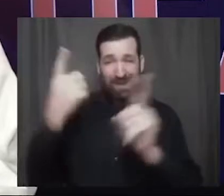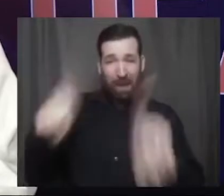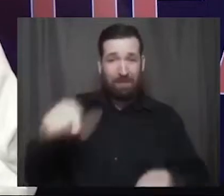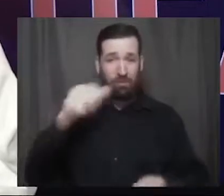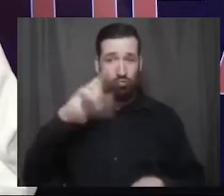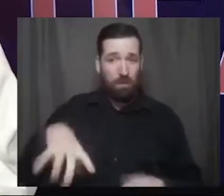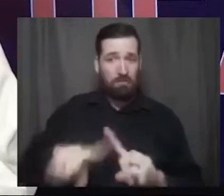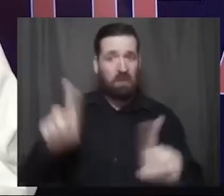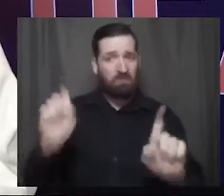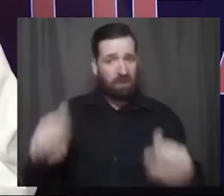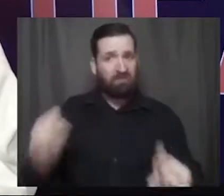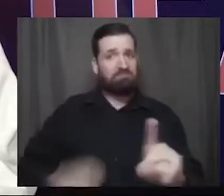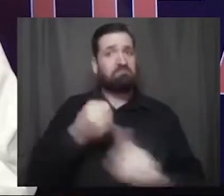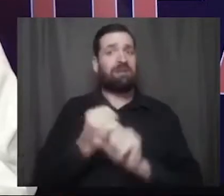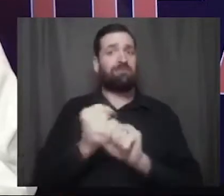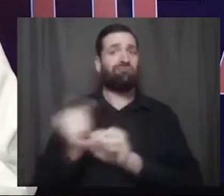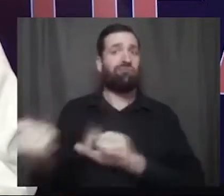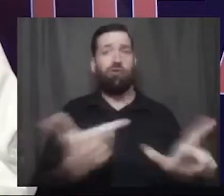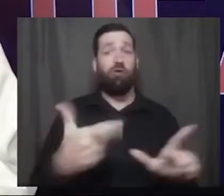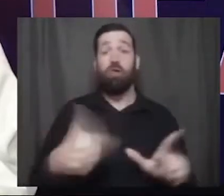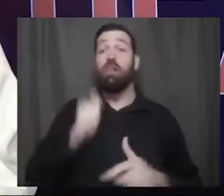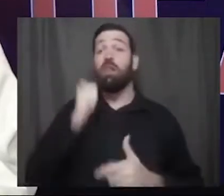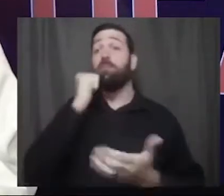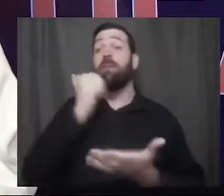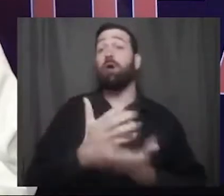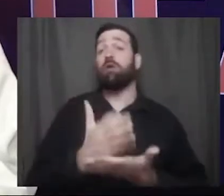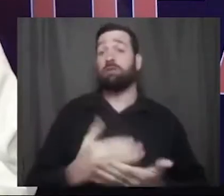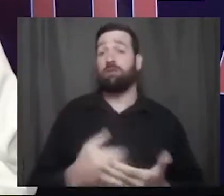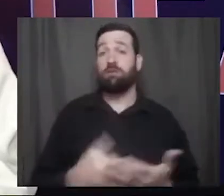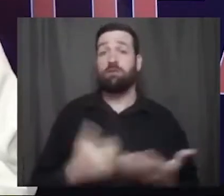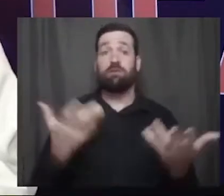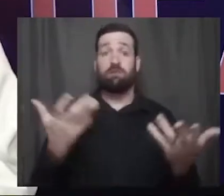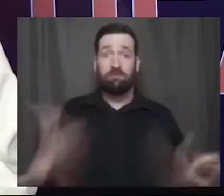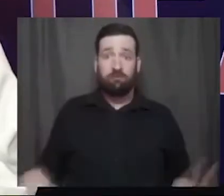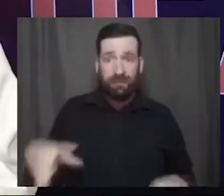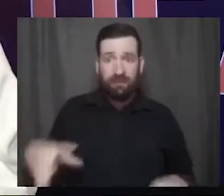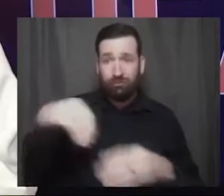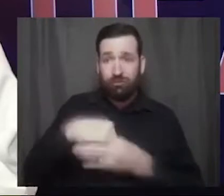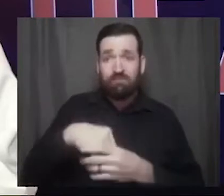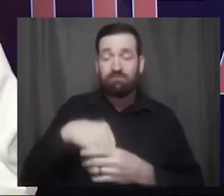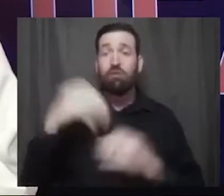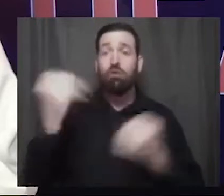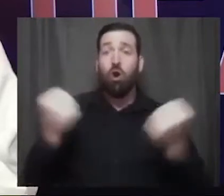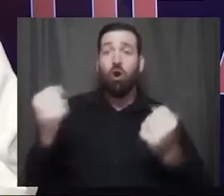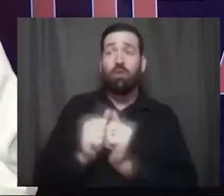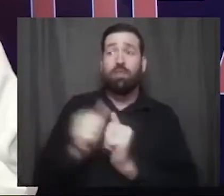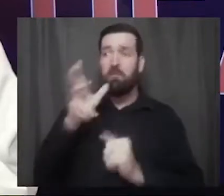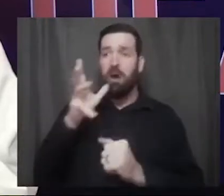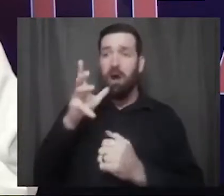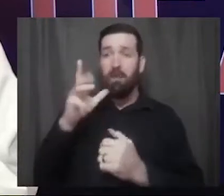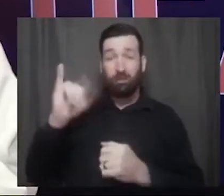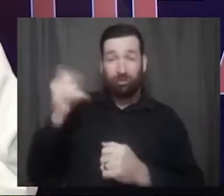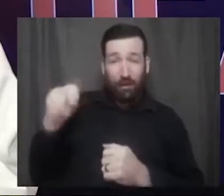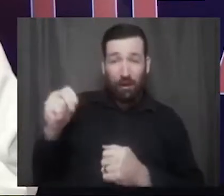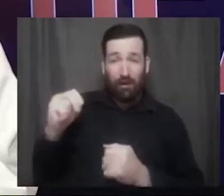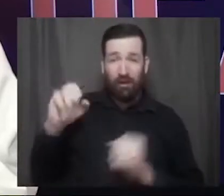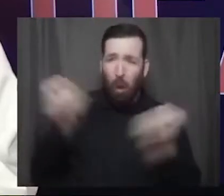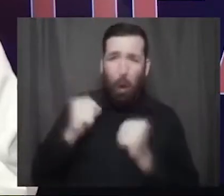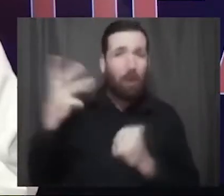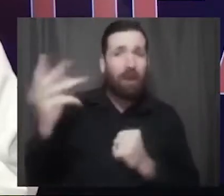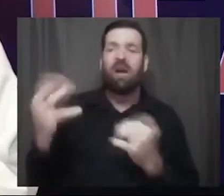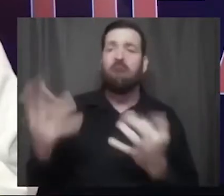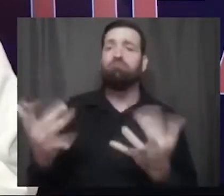you. Menopause. Whether you've been in the car when your mom blasts the air conditioning on a frigid January day, I remember that, or you're the one